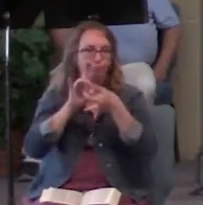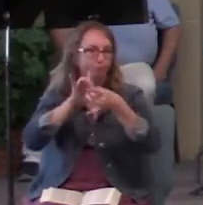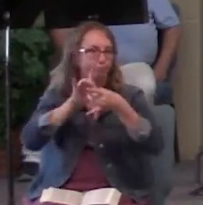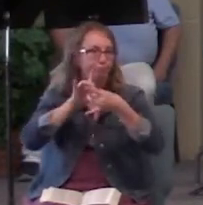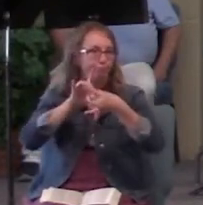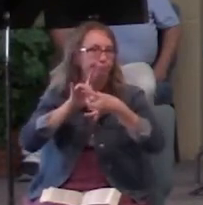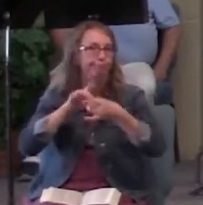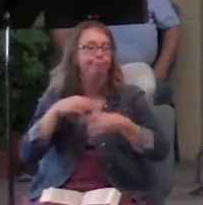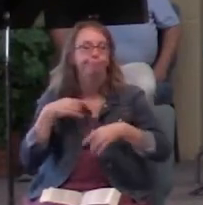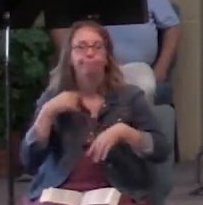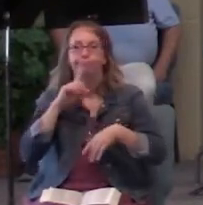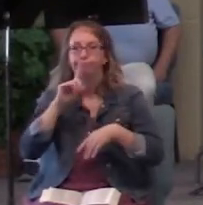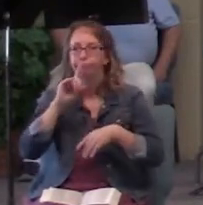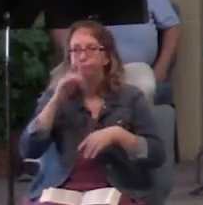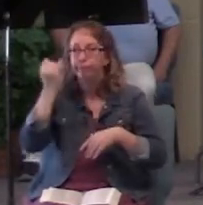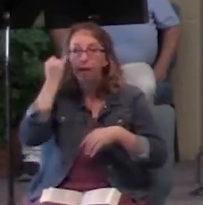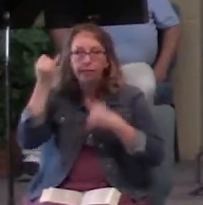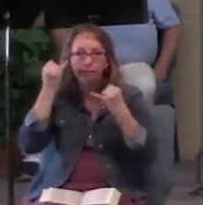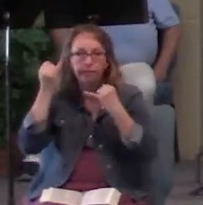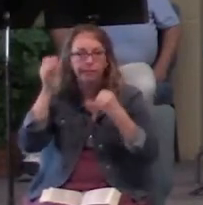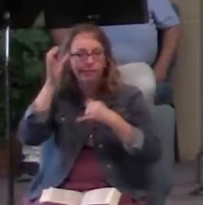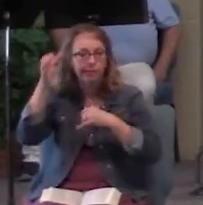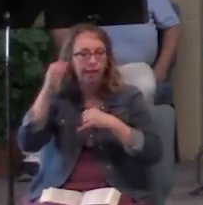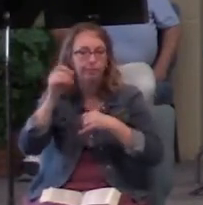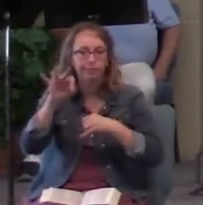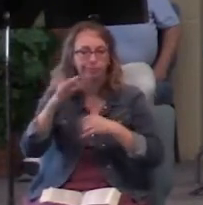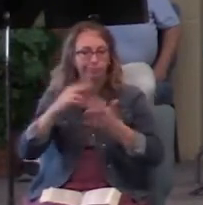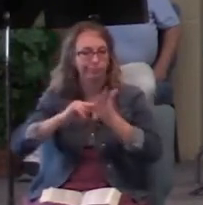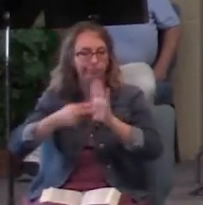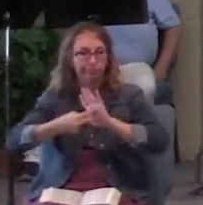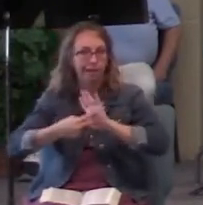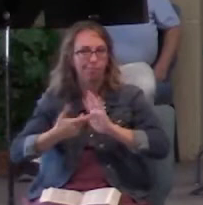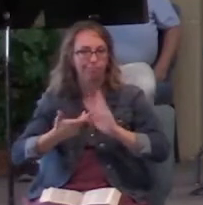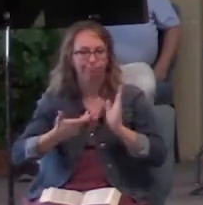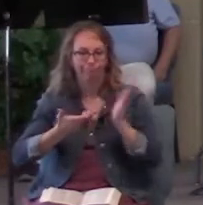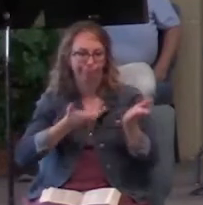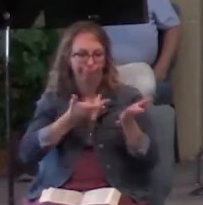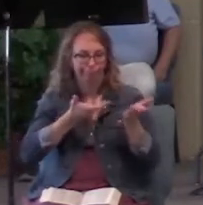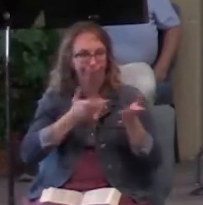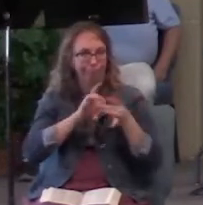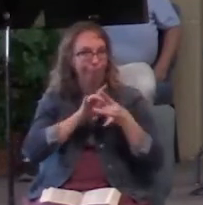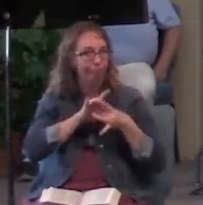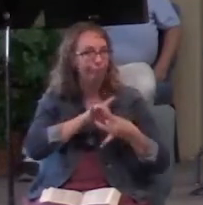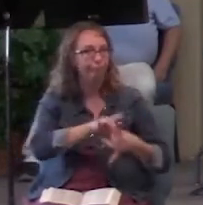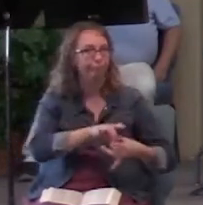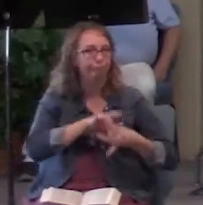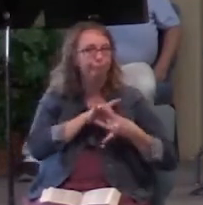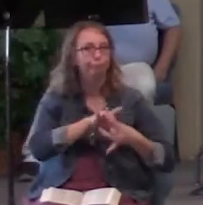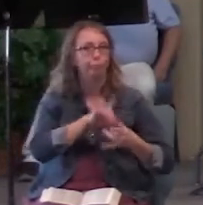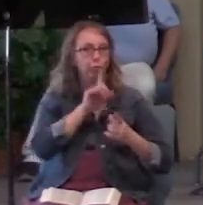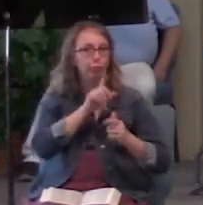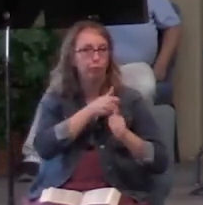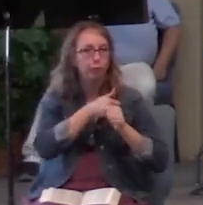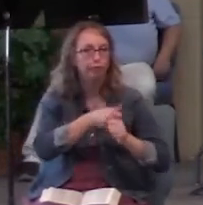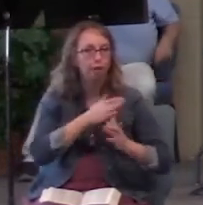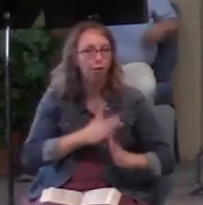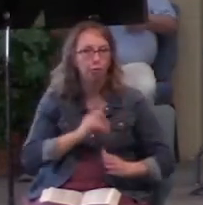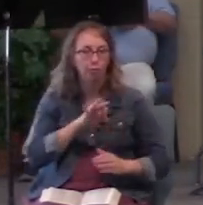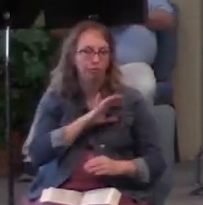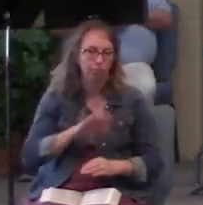relationship and true idea and concept of what it meant to be a true follower of